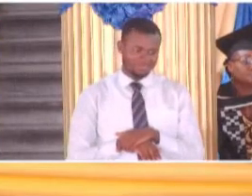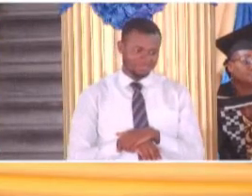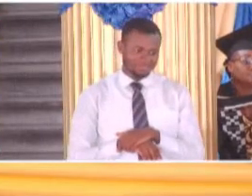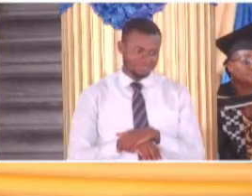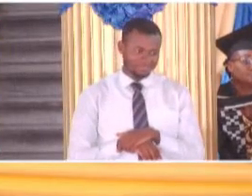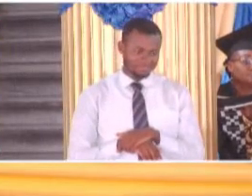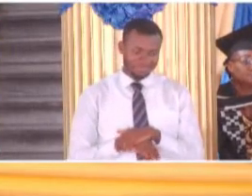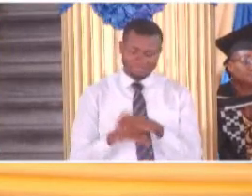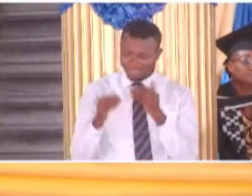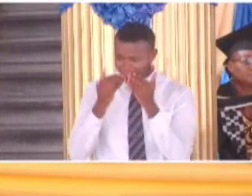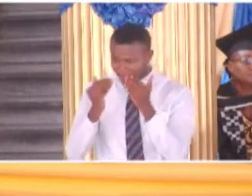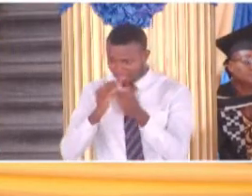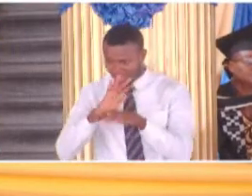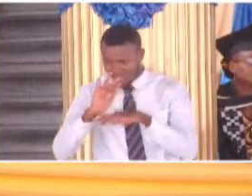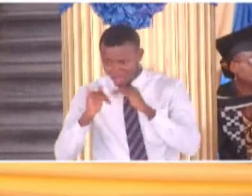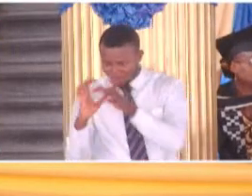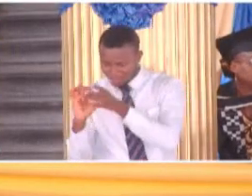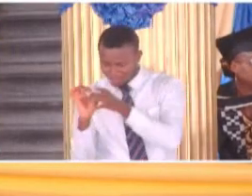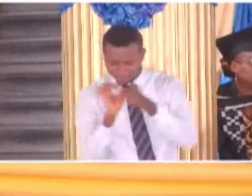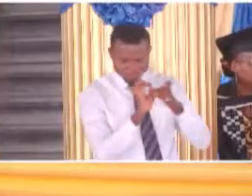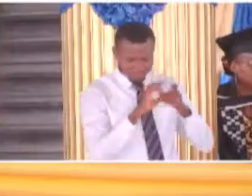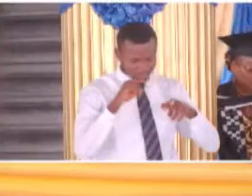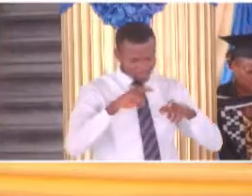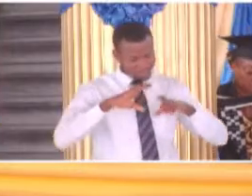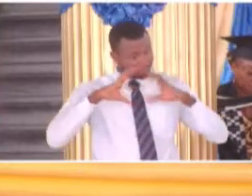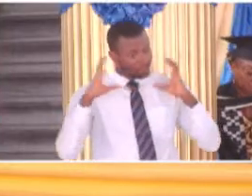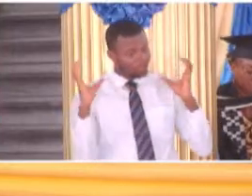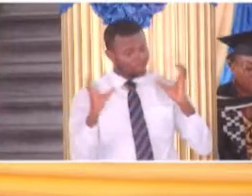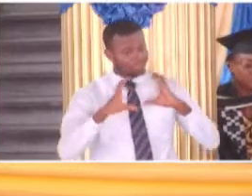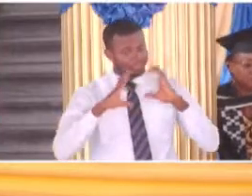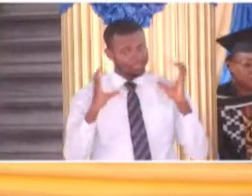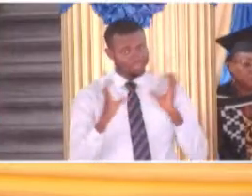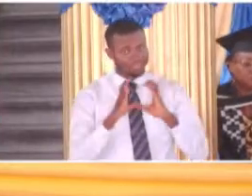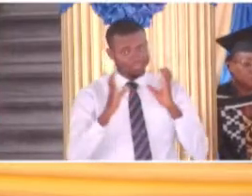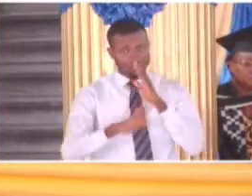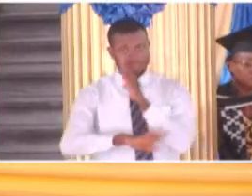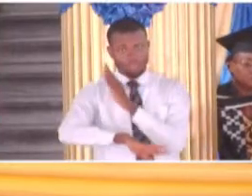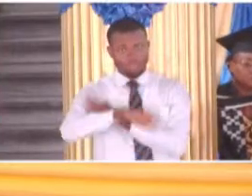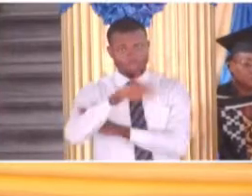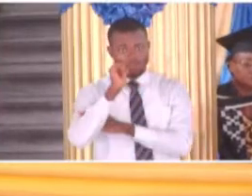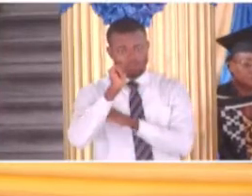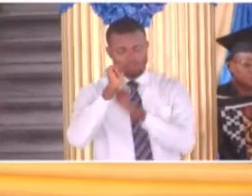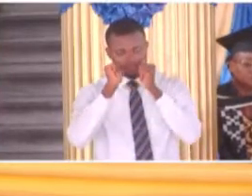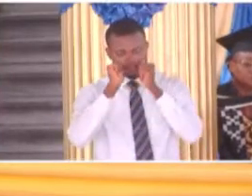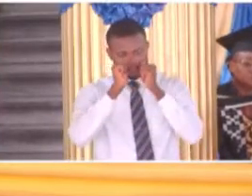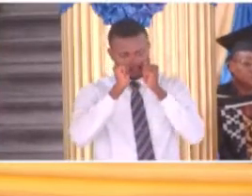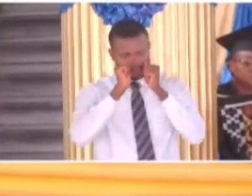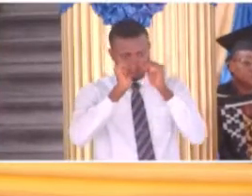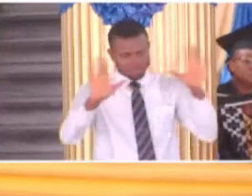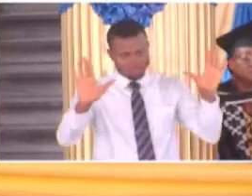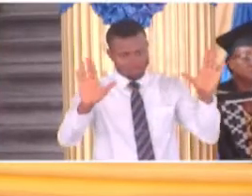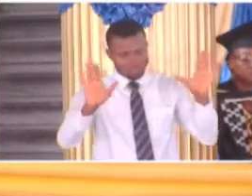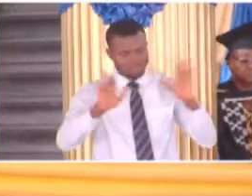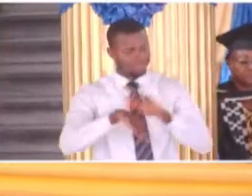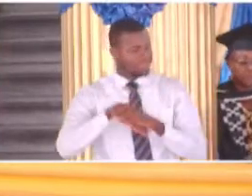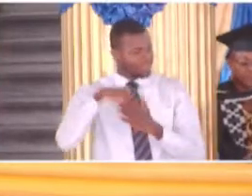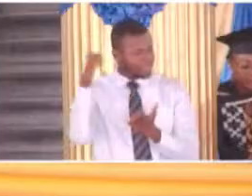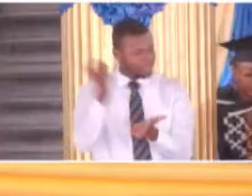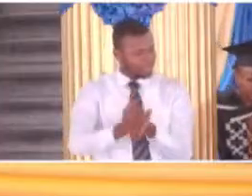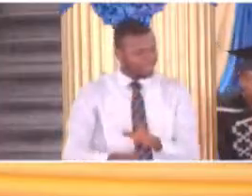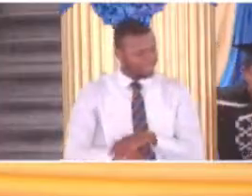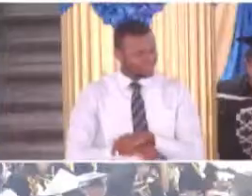I thank you all for joining us for this ceremony, and may God richly bless us all. Thank you very